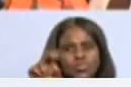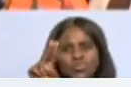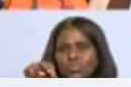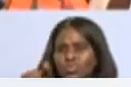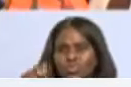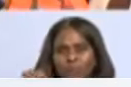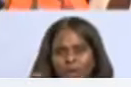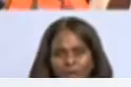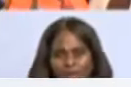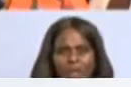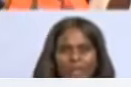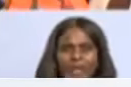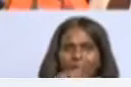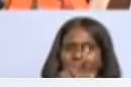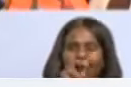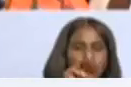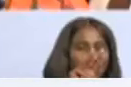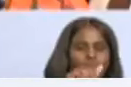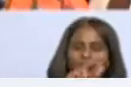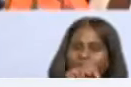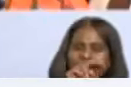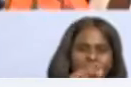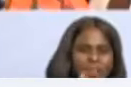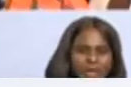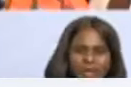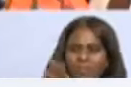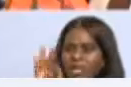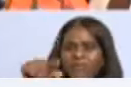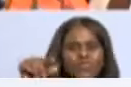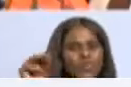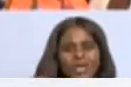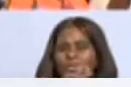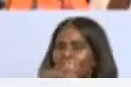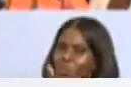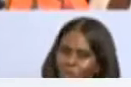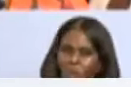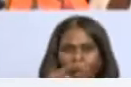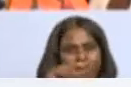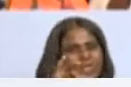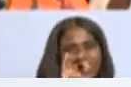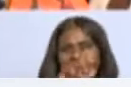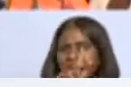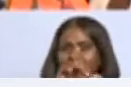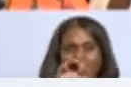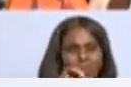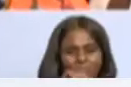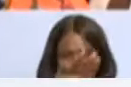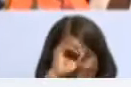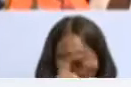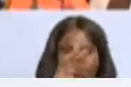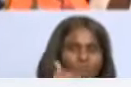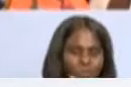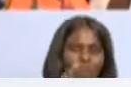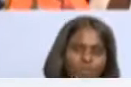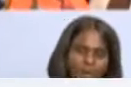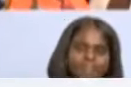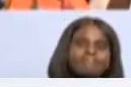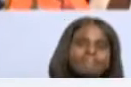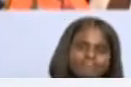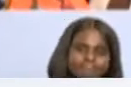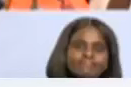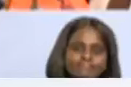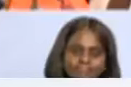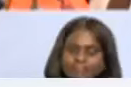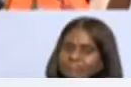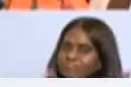First Quantum, Nickel Mining, all of these are reviving